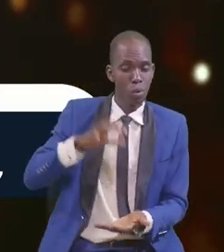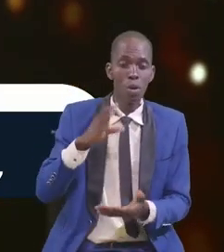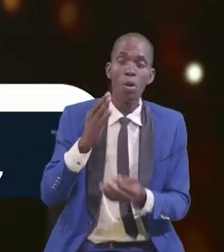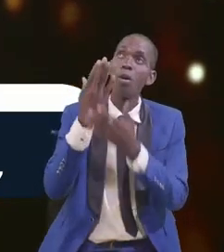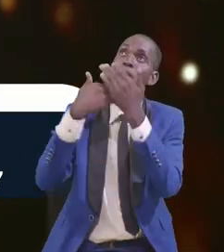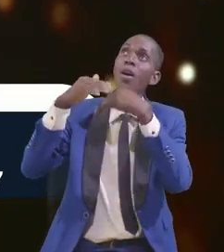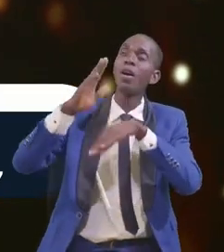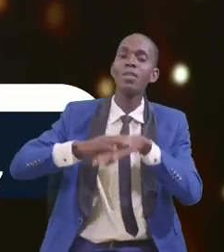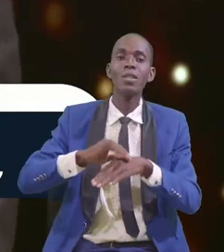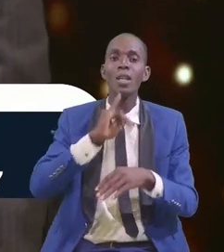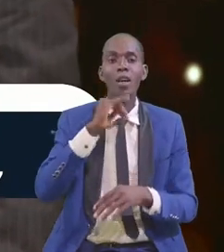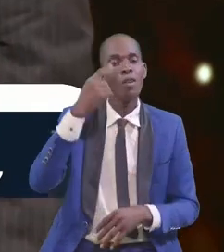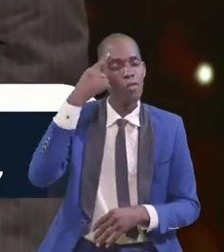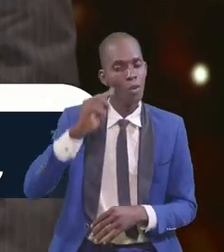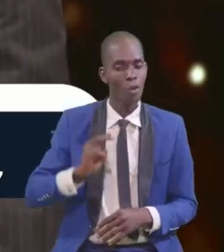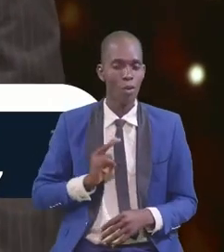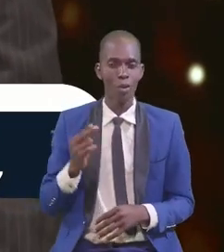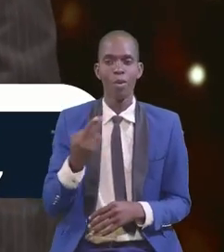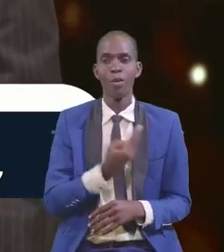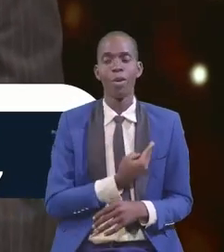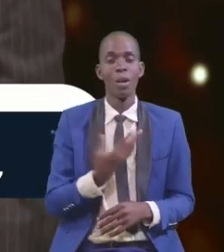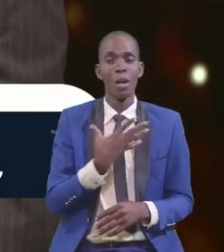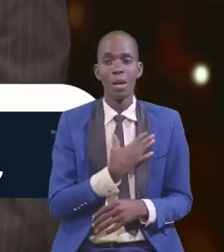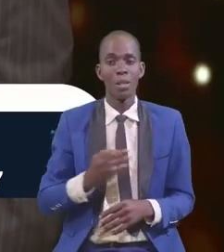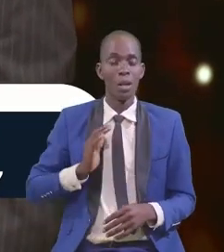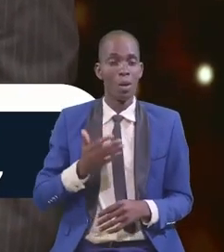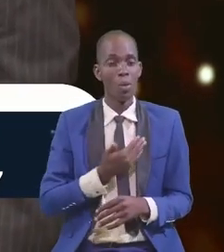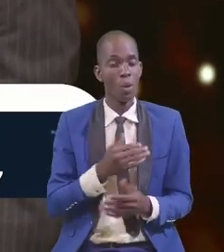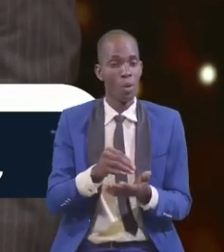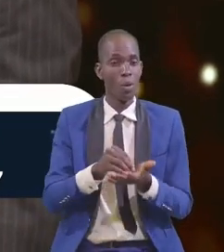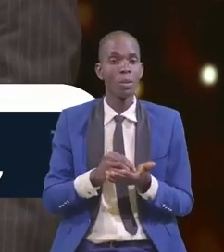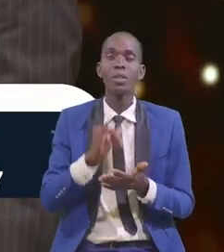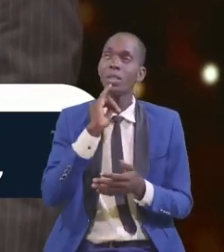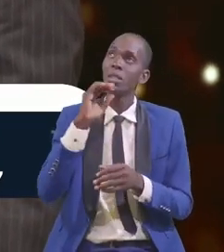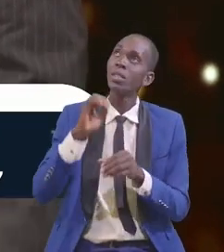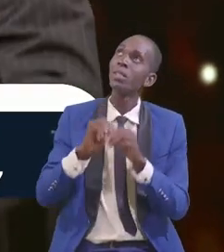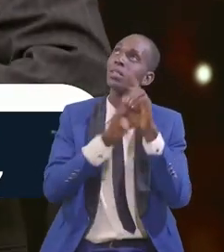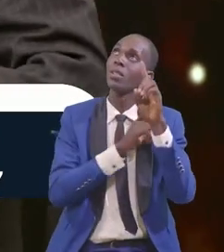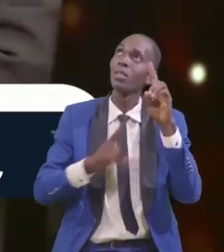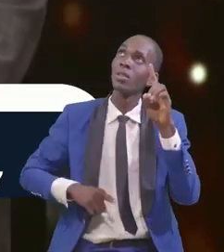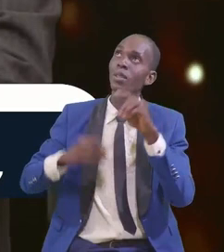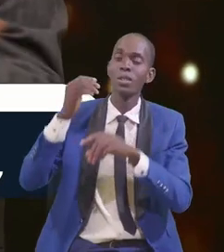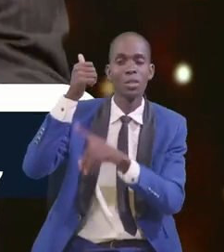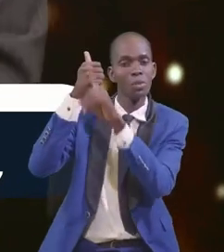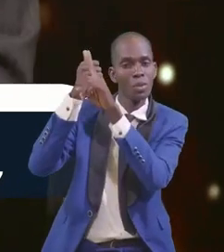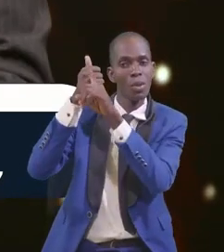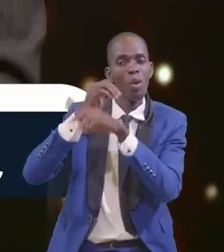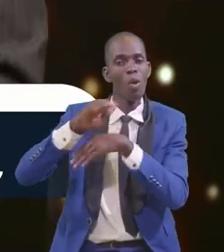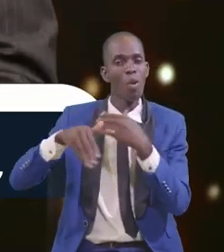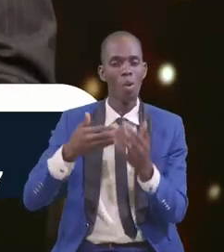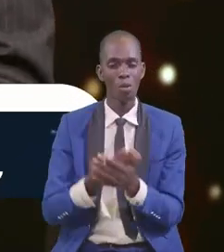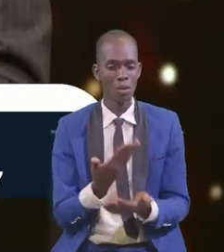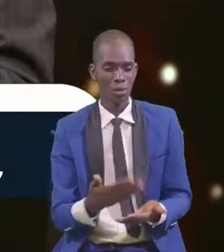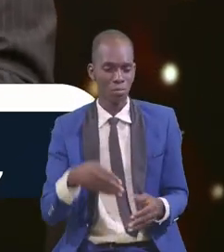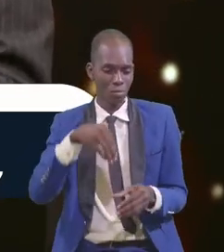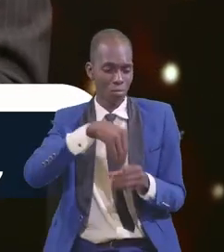belongs to us, and our portion is the Lord. himself all the things of this